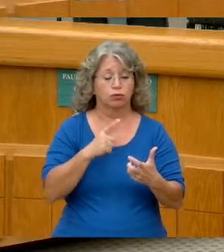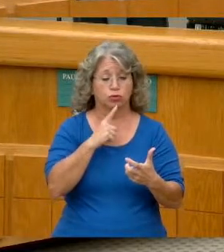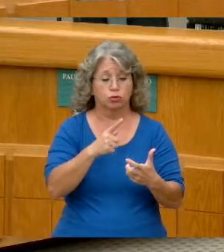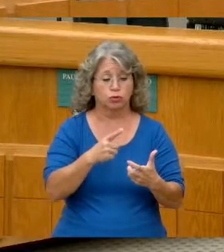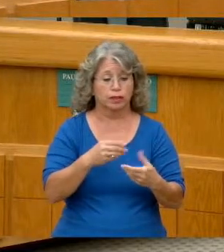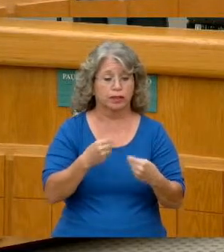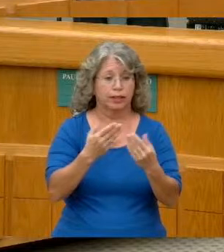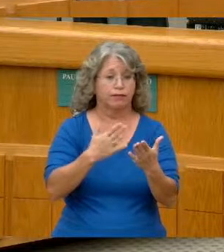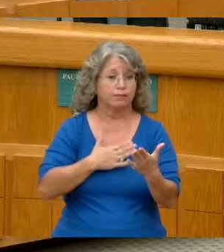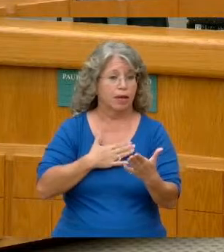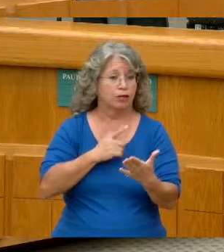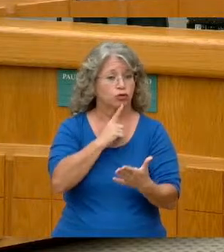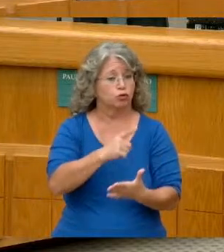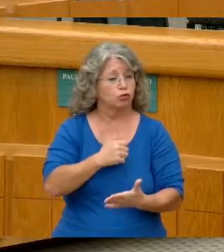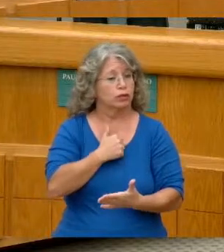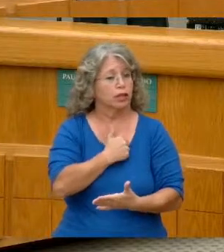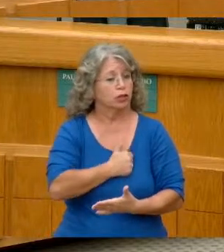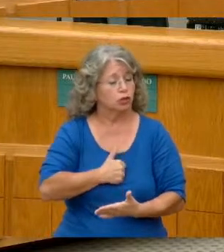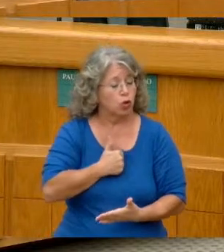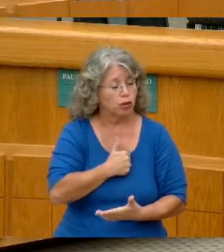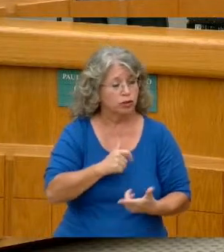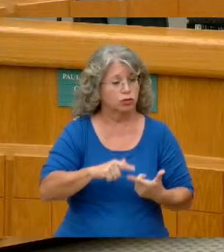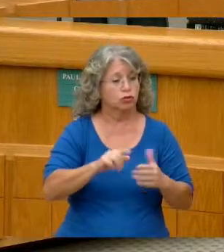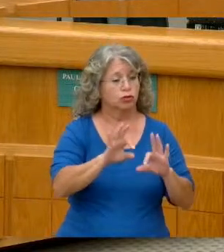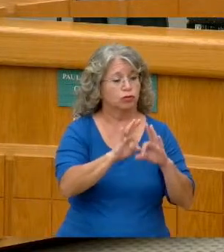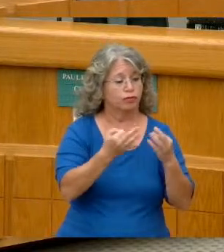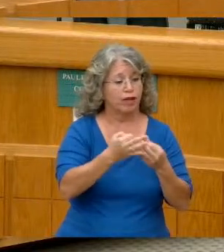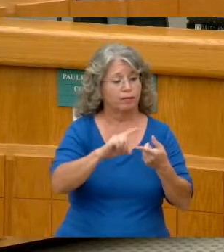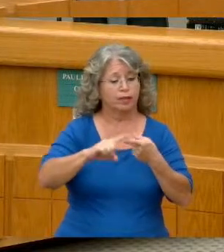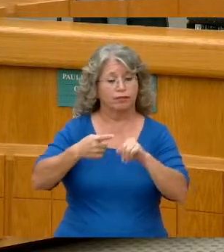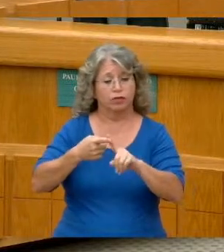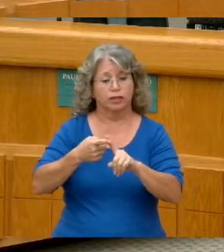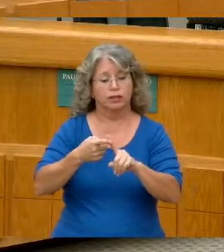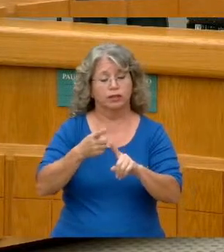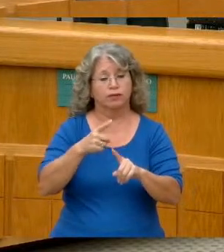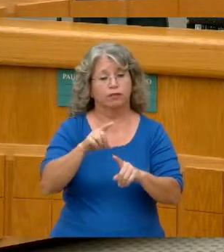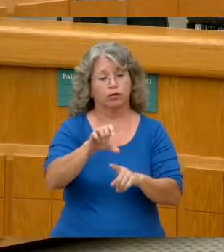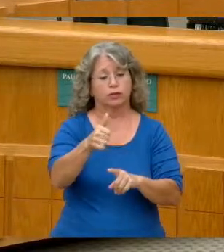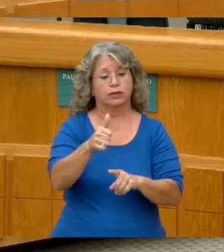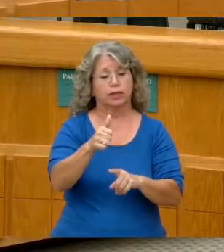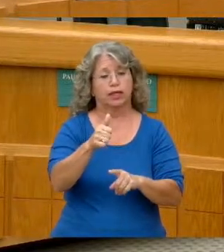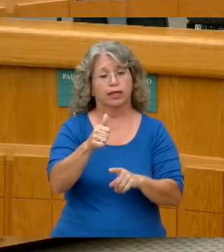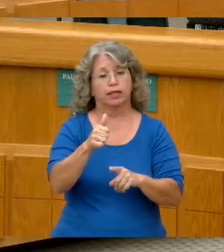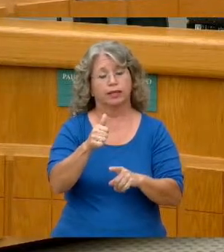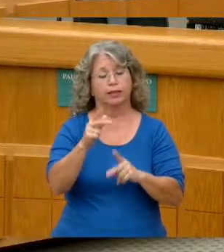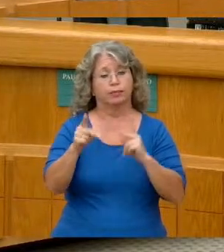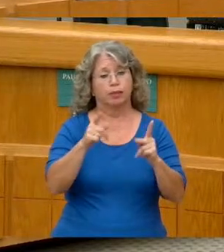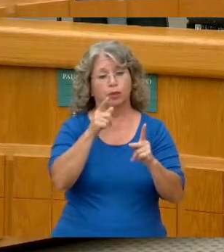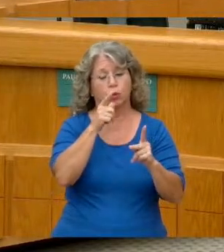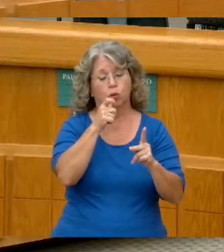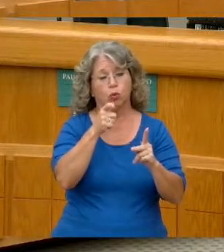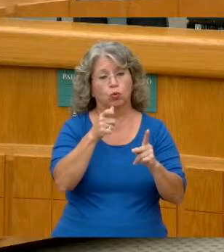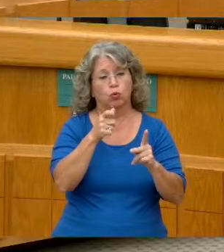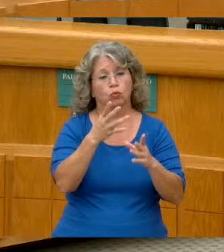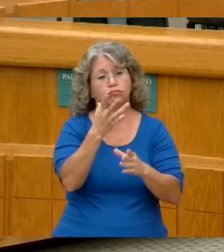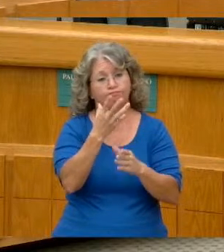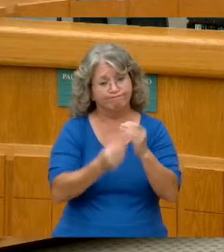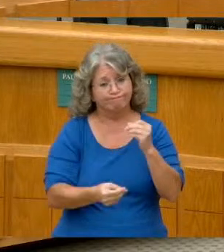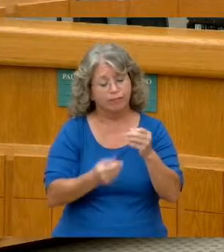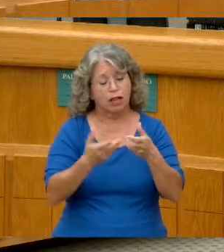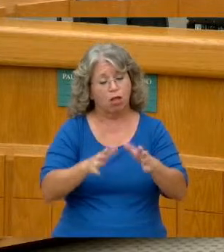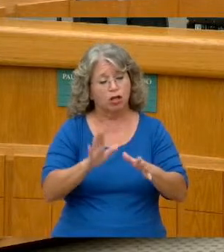sincerest condolences to the family and friends of the deceased, of the 10 individuals that lost their fight against COVID-19